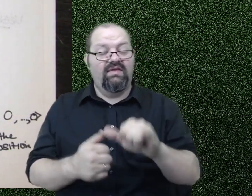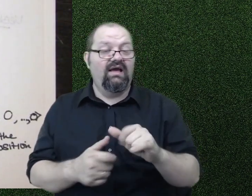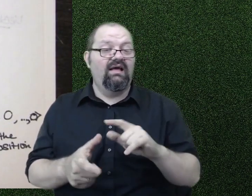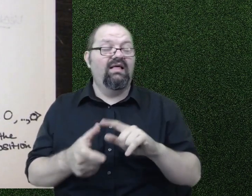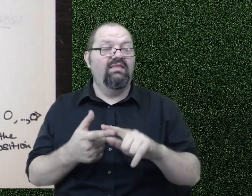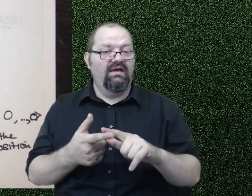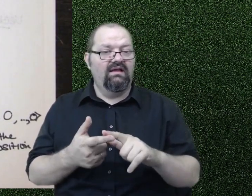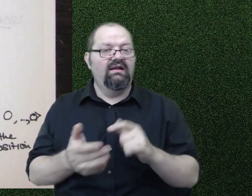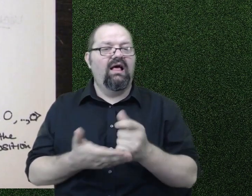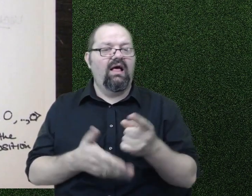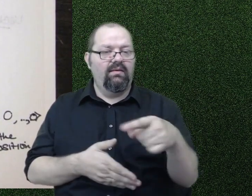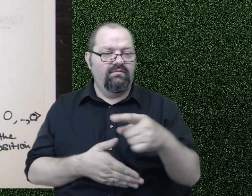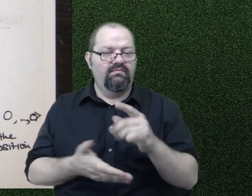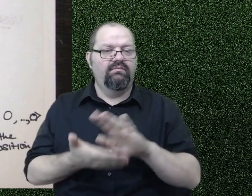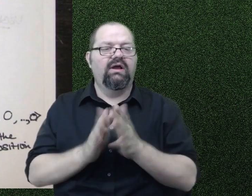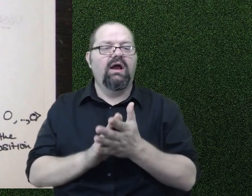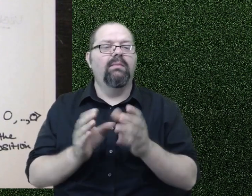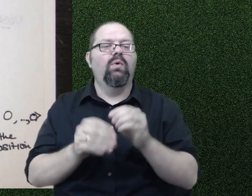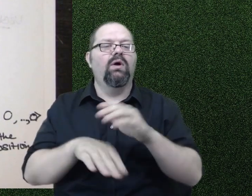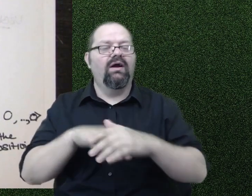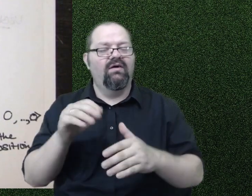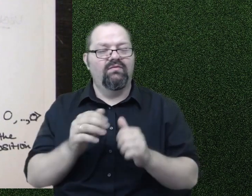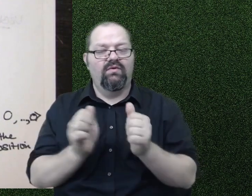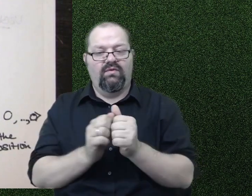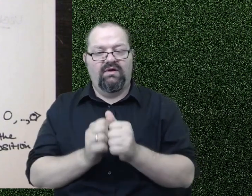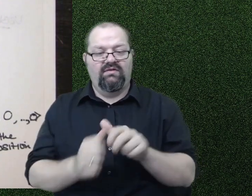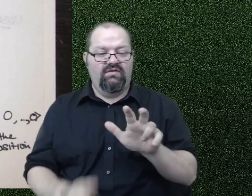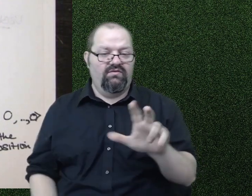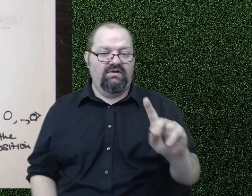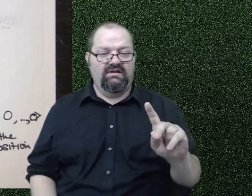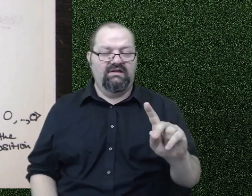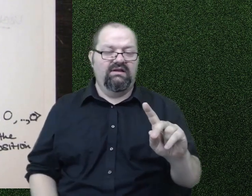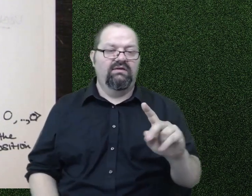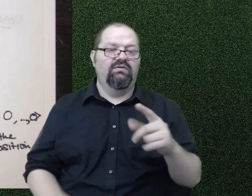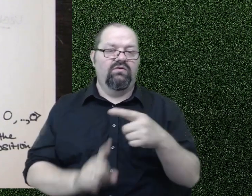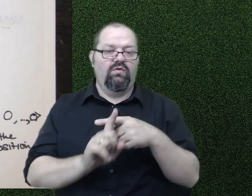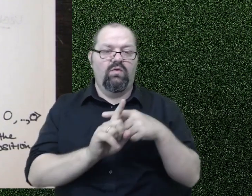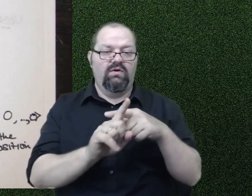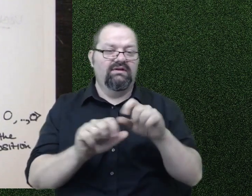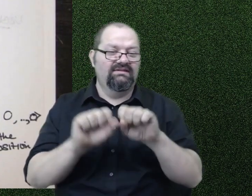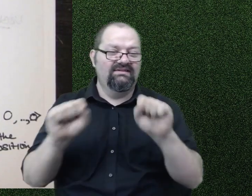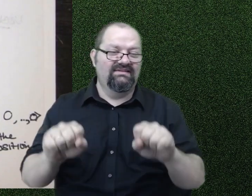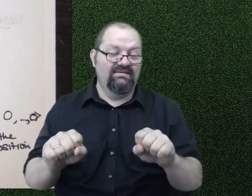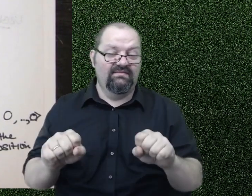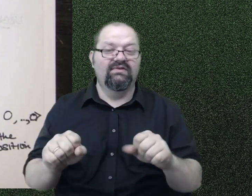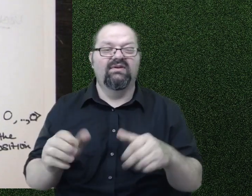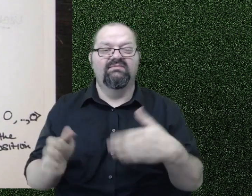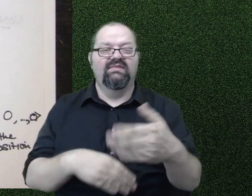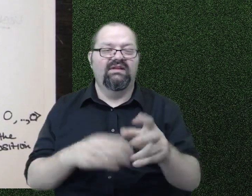with the 3-dimensional coordinate system that we use, which is right-handed. So stay tuned for that.